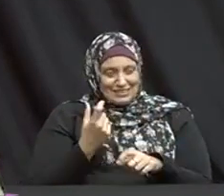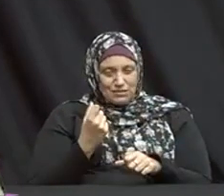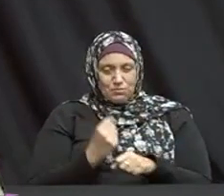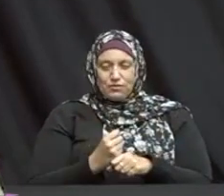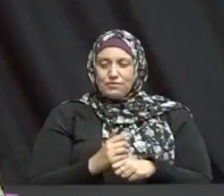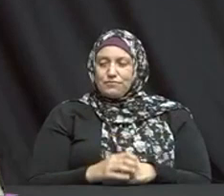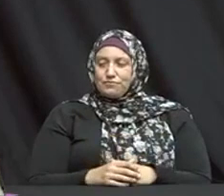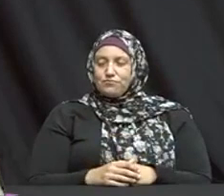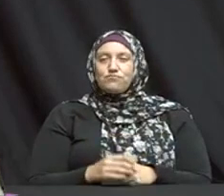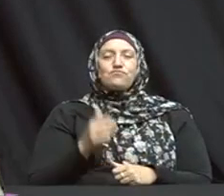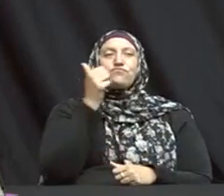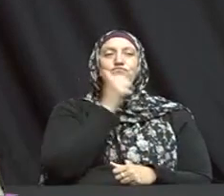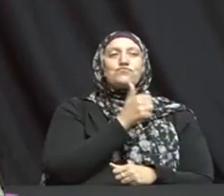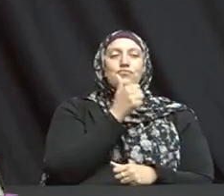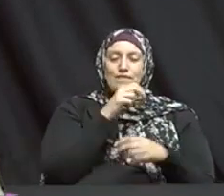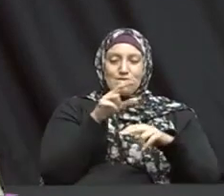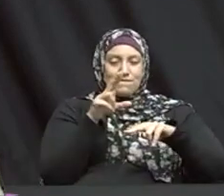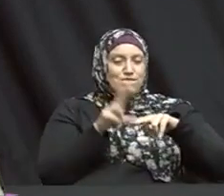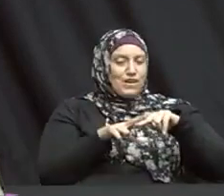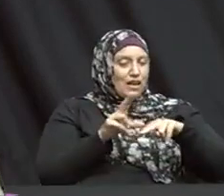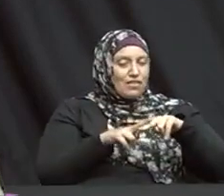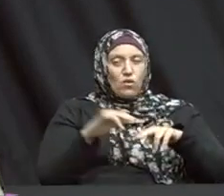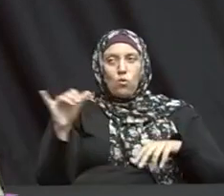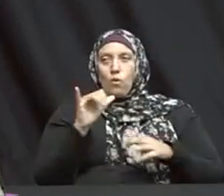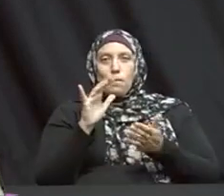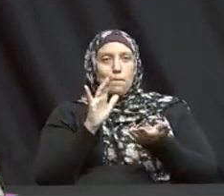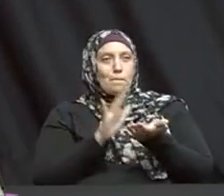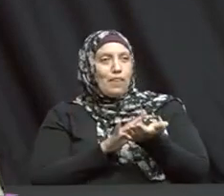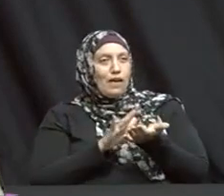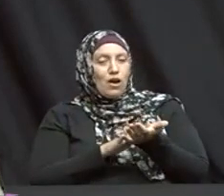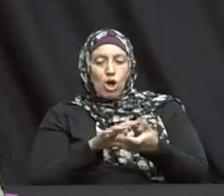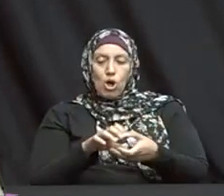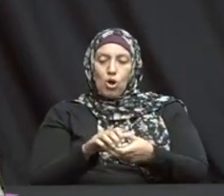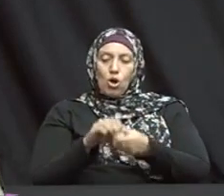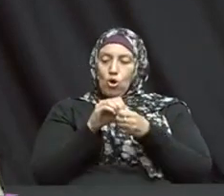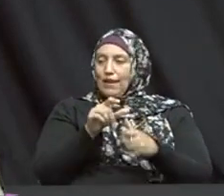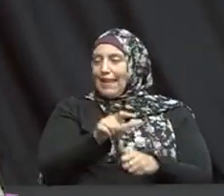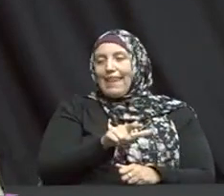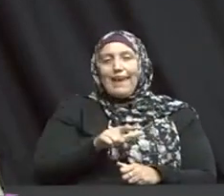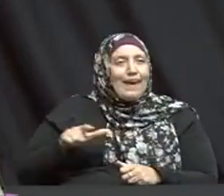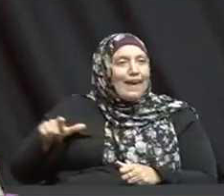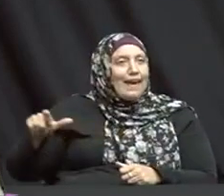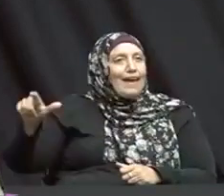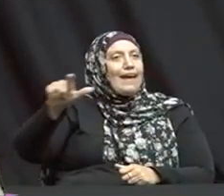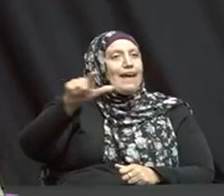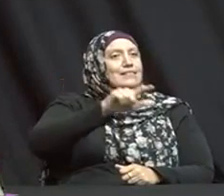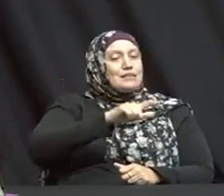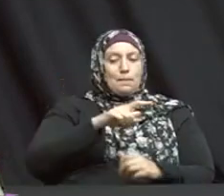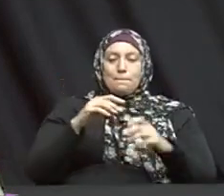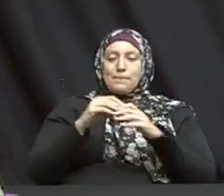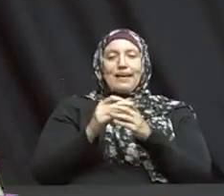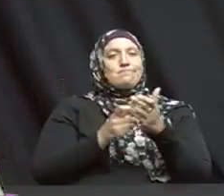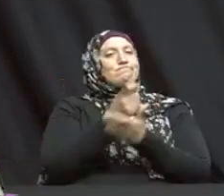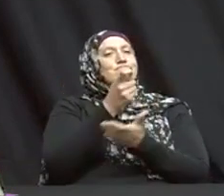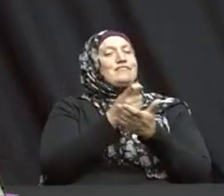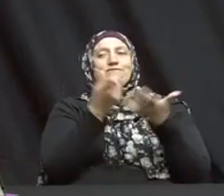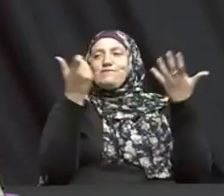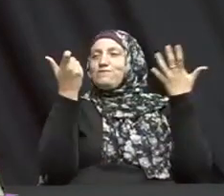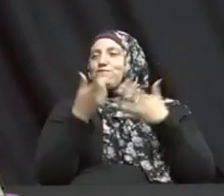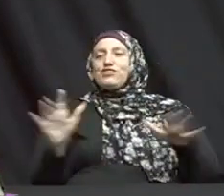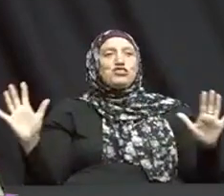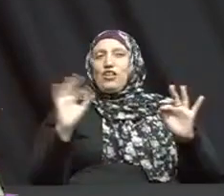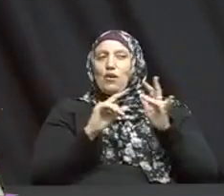or mother had a property which was paid off and they only had a child who was 3 years